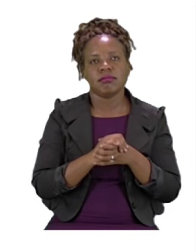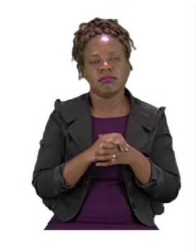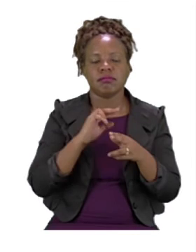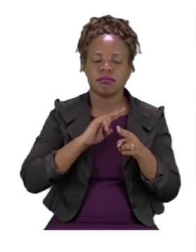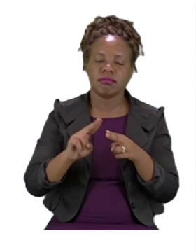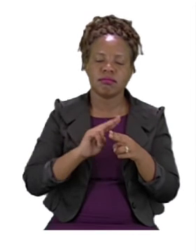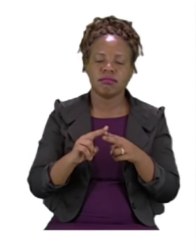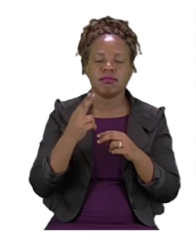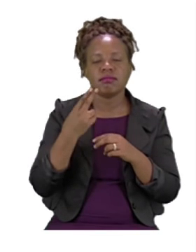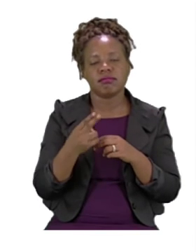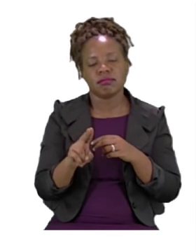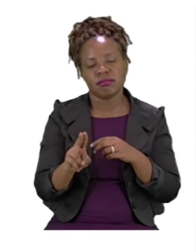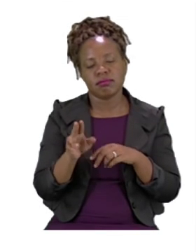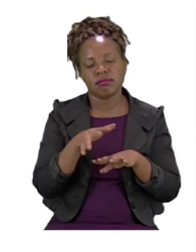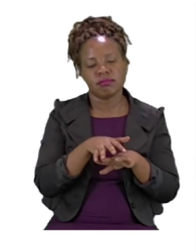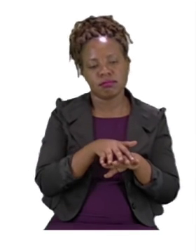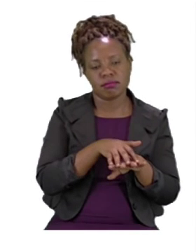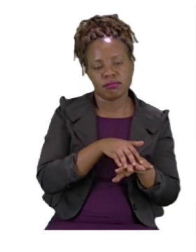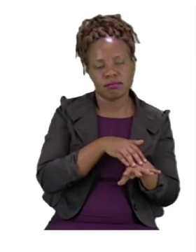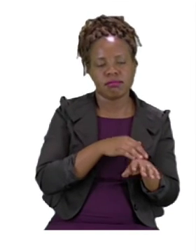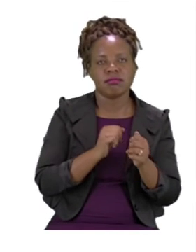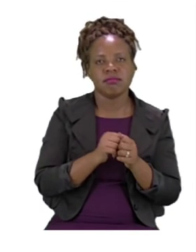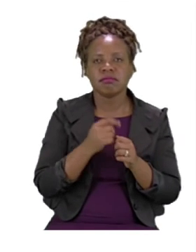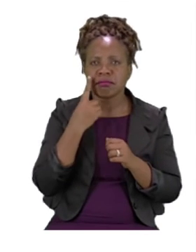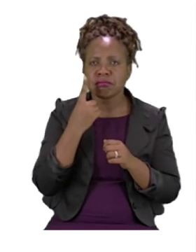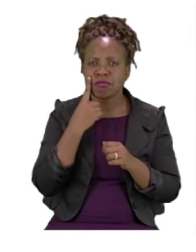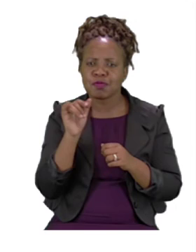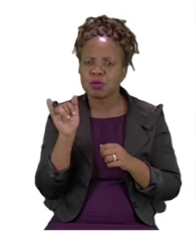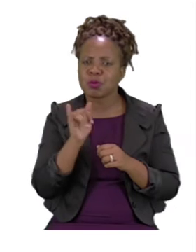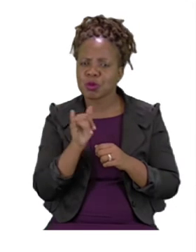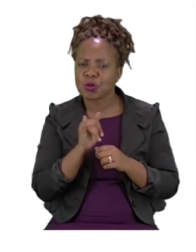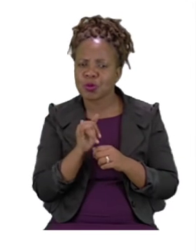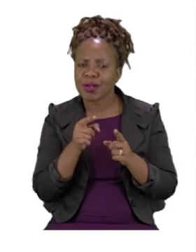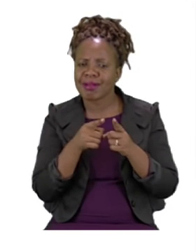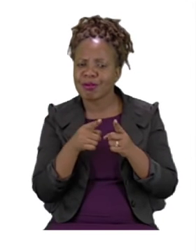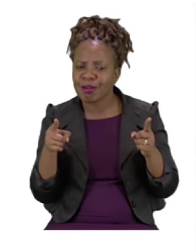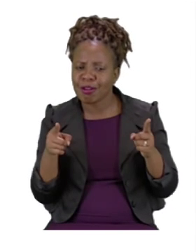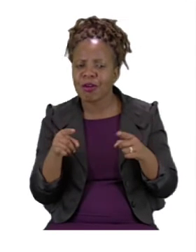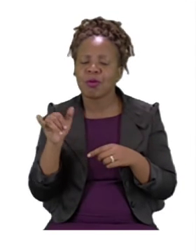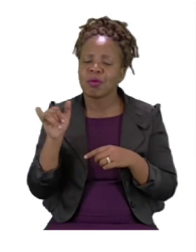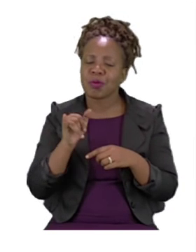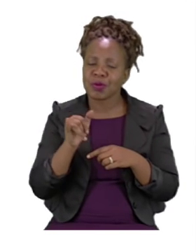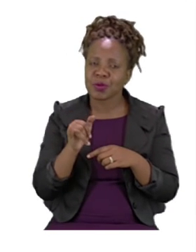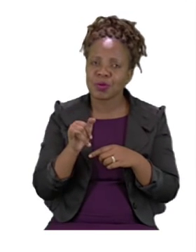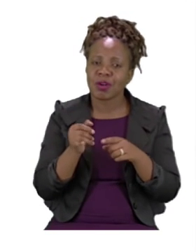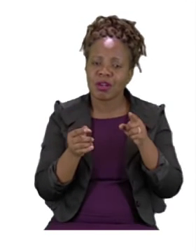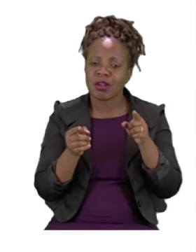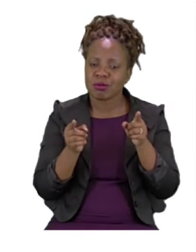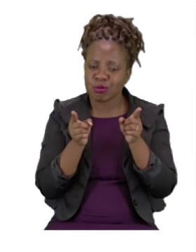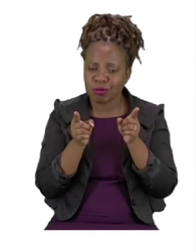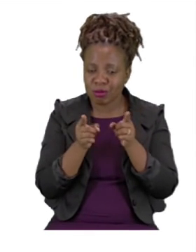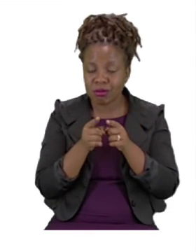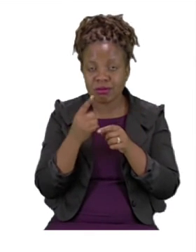time, look at them carefully, because when we're measuring, we are using our eyes this time. So take a good